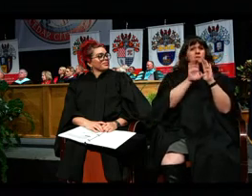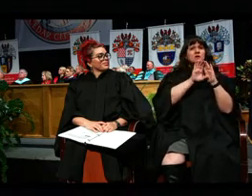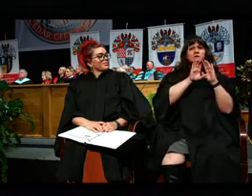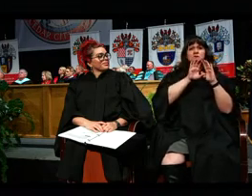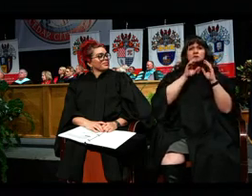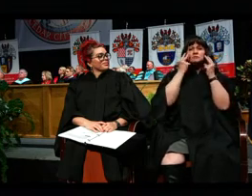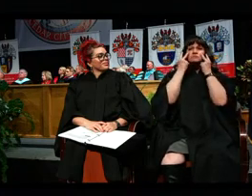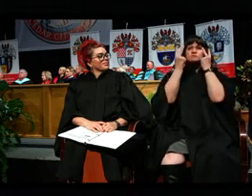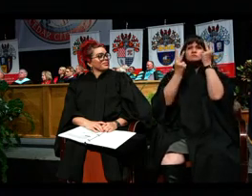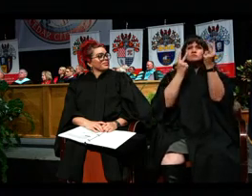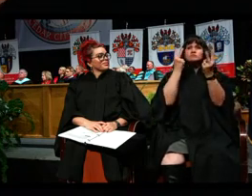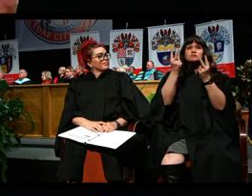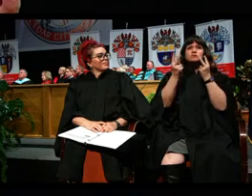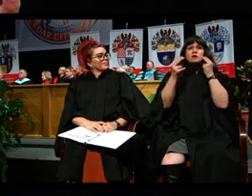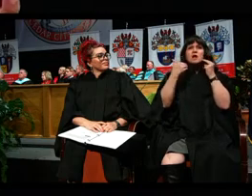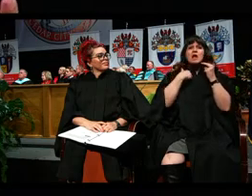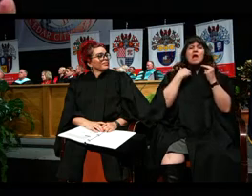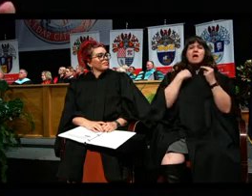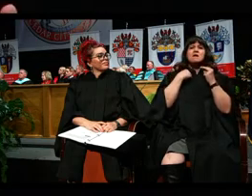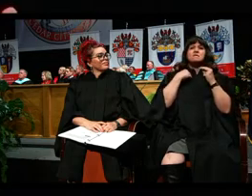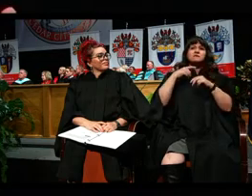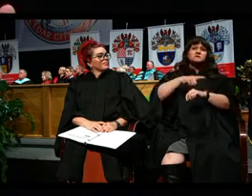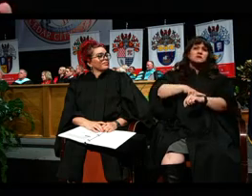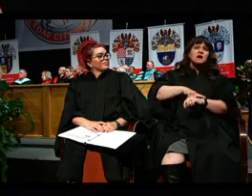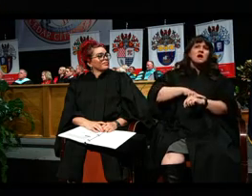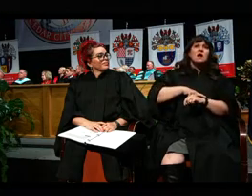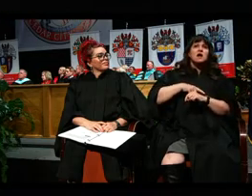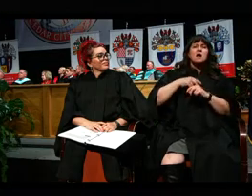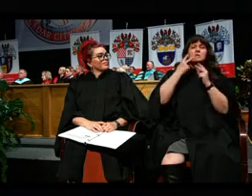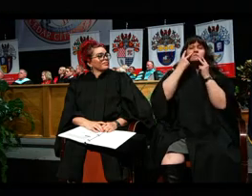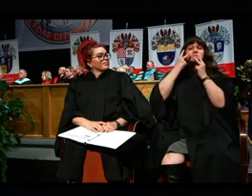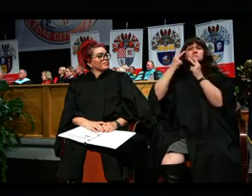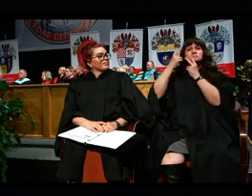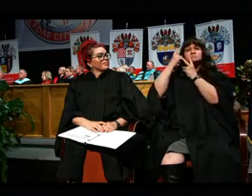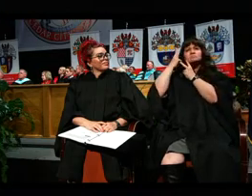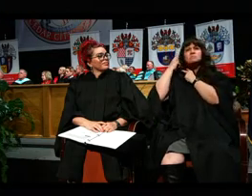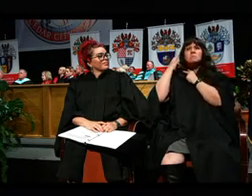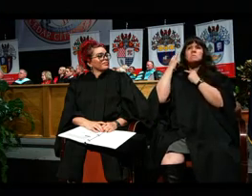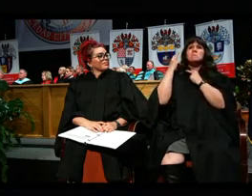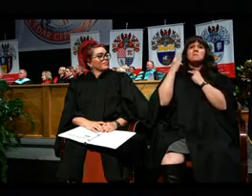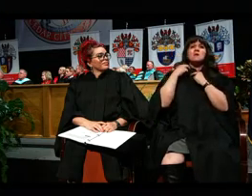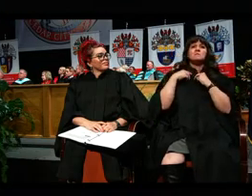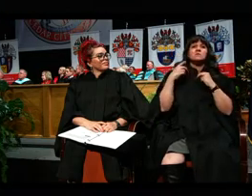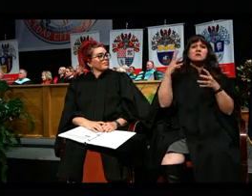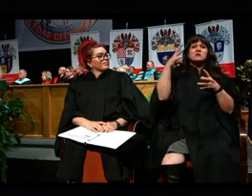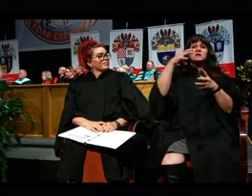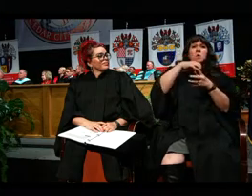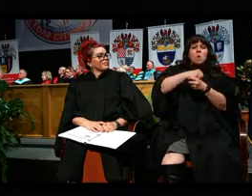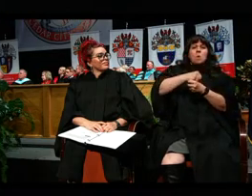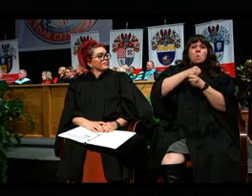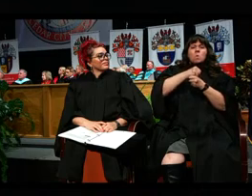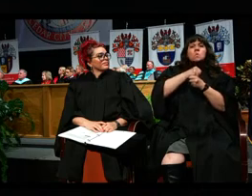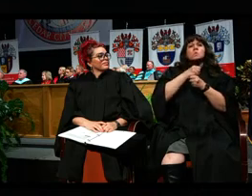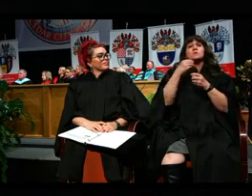holding time and memory in the stone cups of immortality,